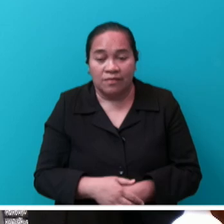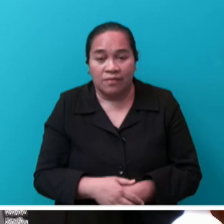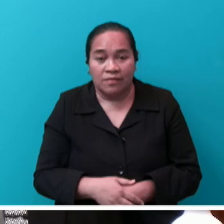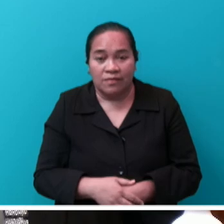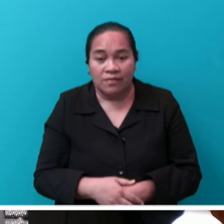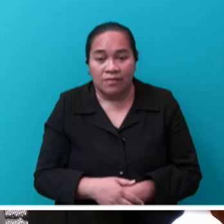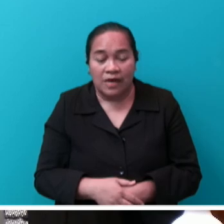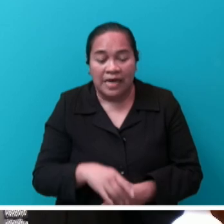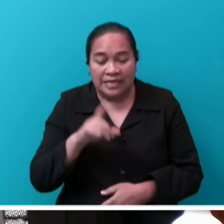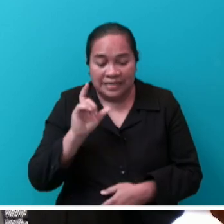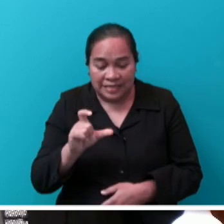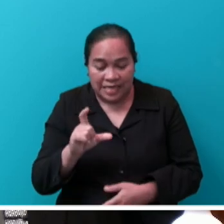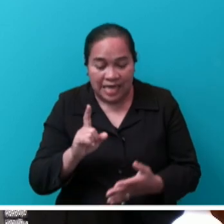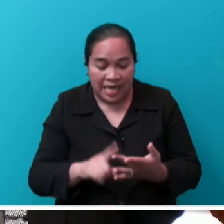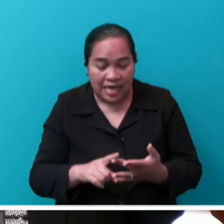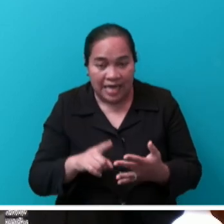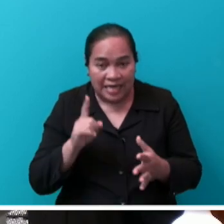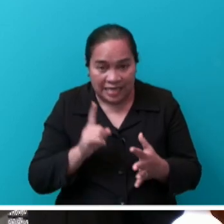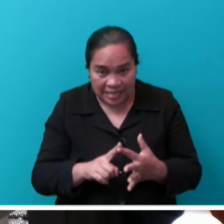the CIIE